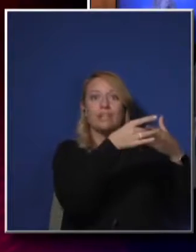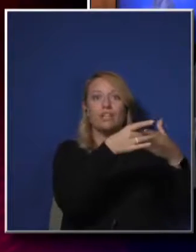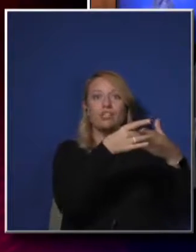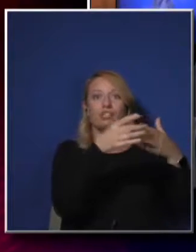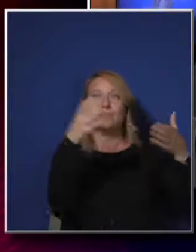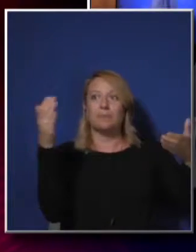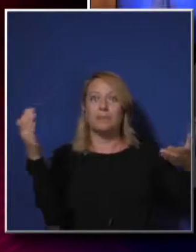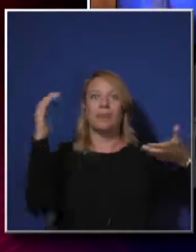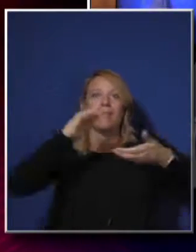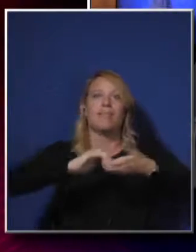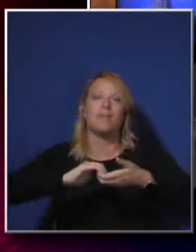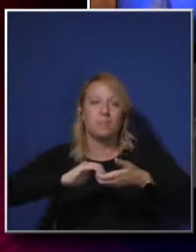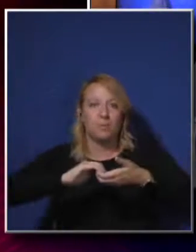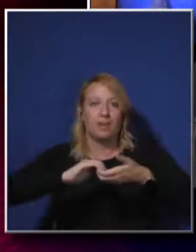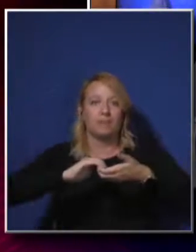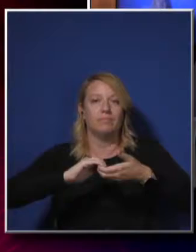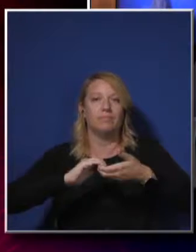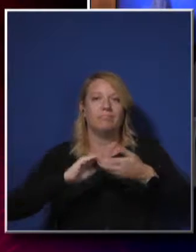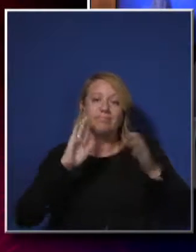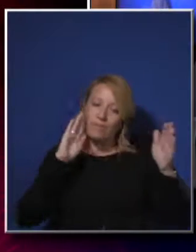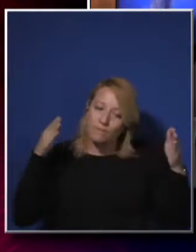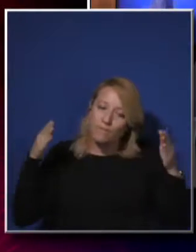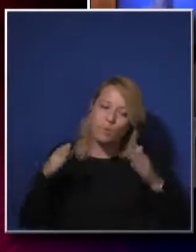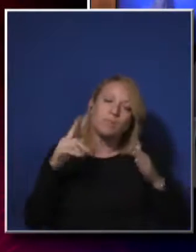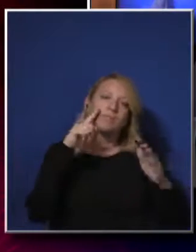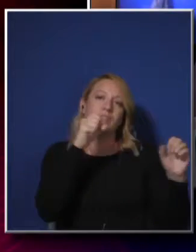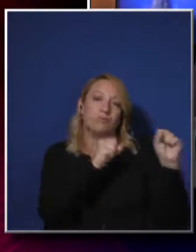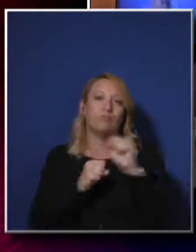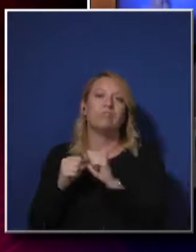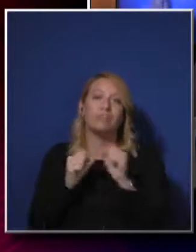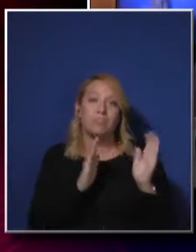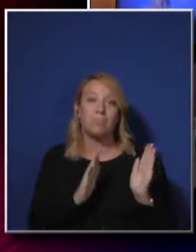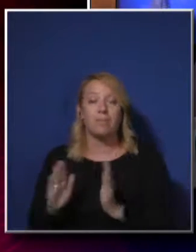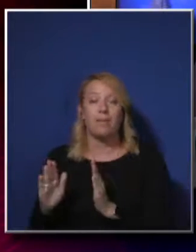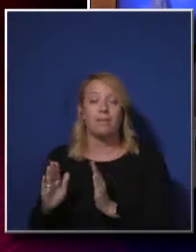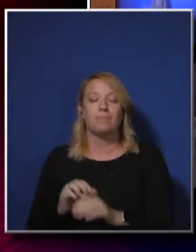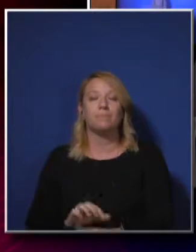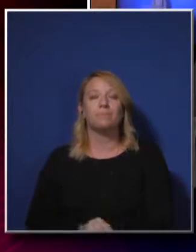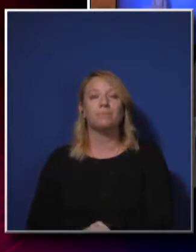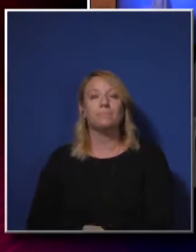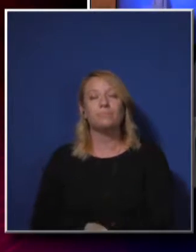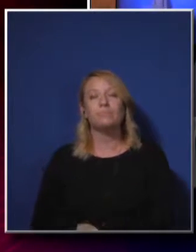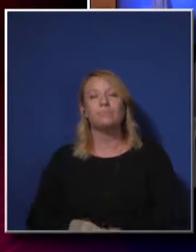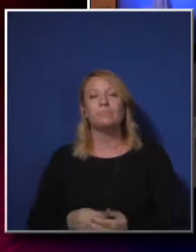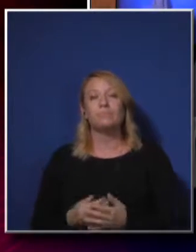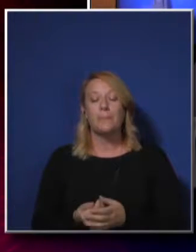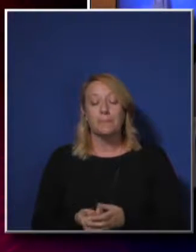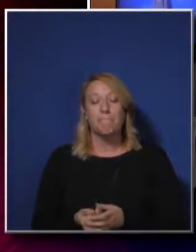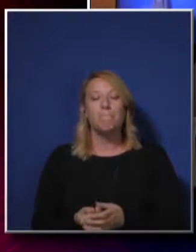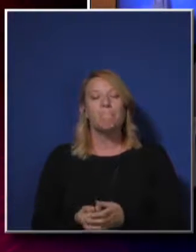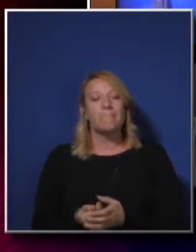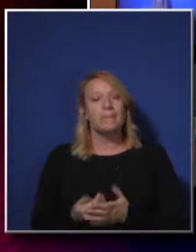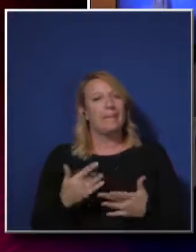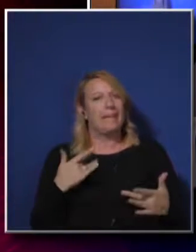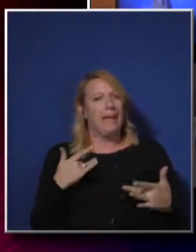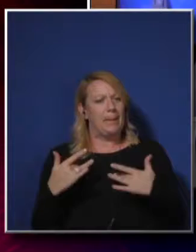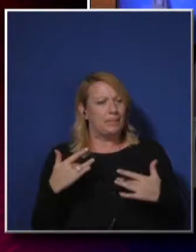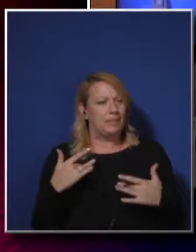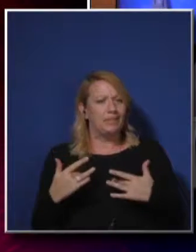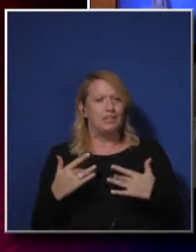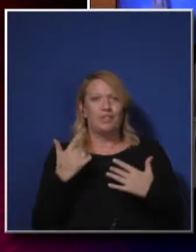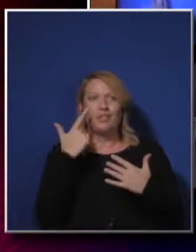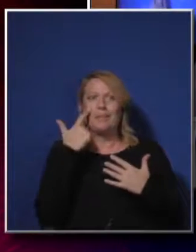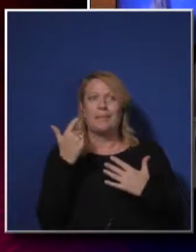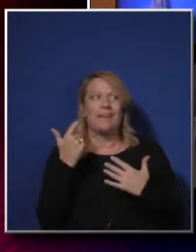begin to collaborate on the strategic planning. I am a little concerned that with all of the changes that